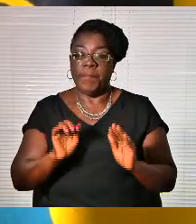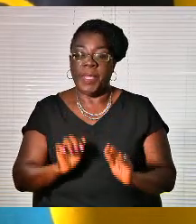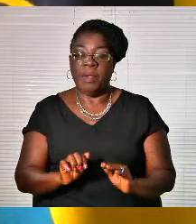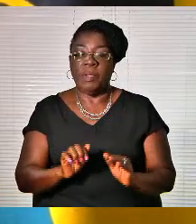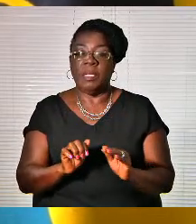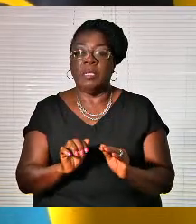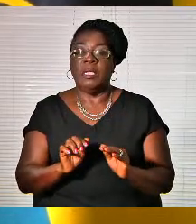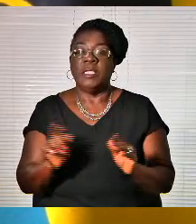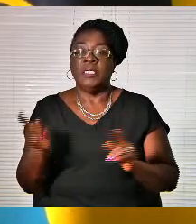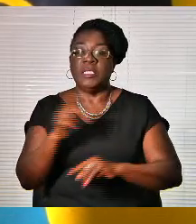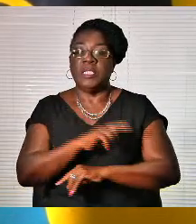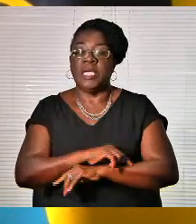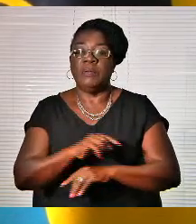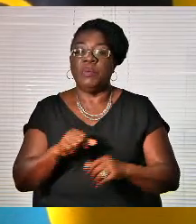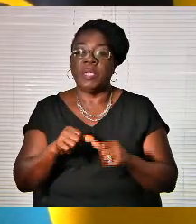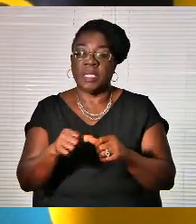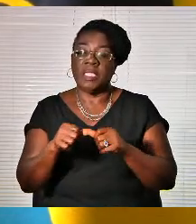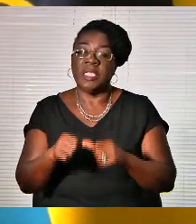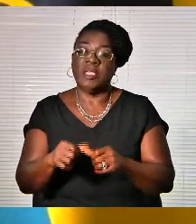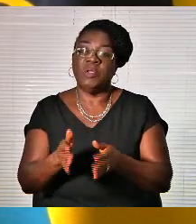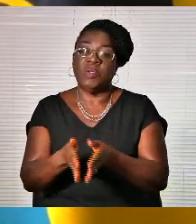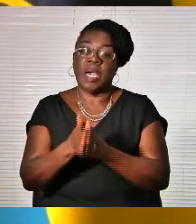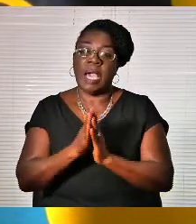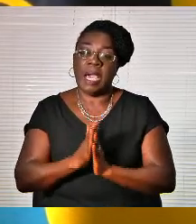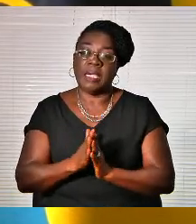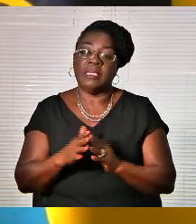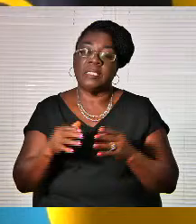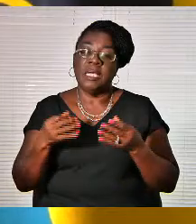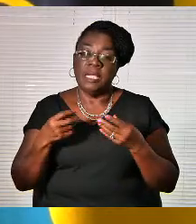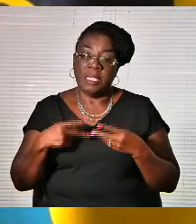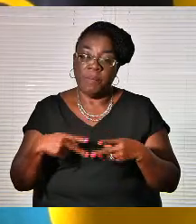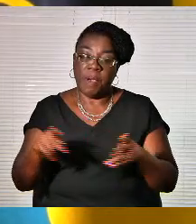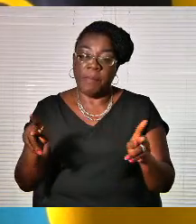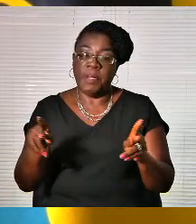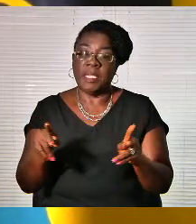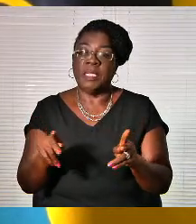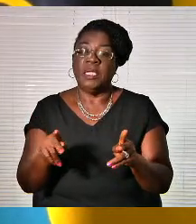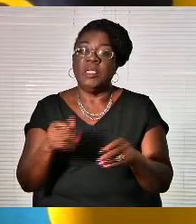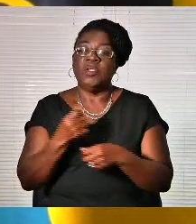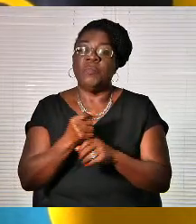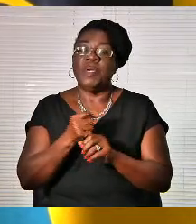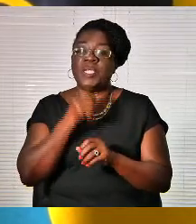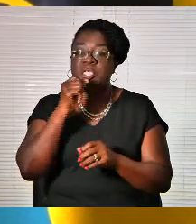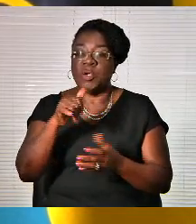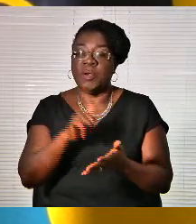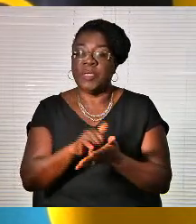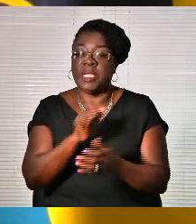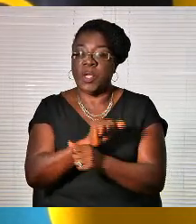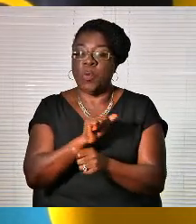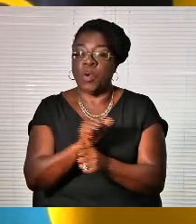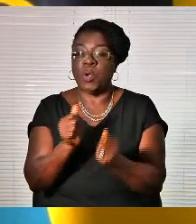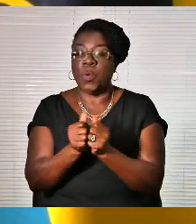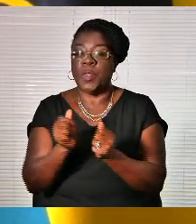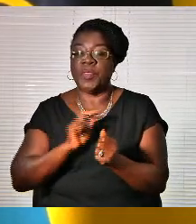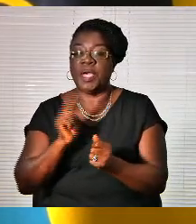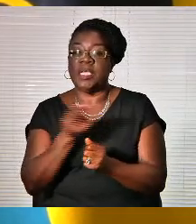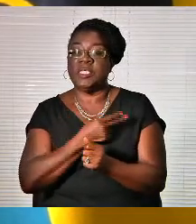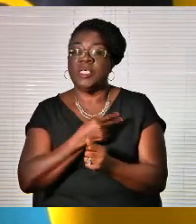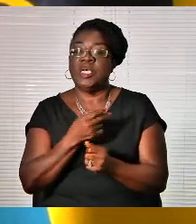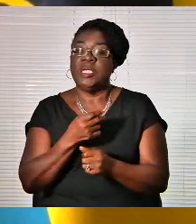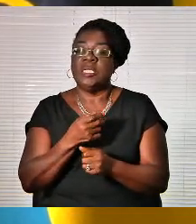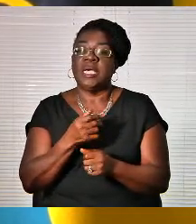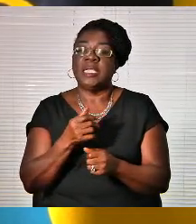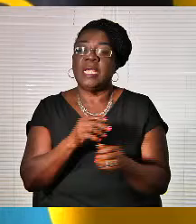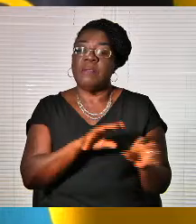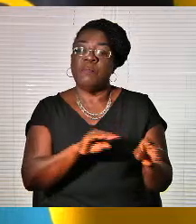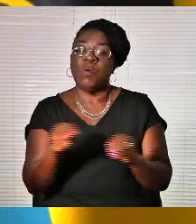COVID-19, we want to continue to impress upon the general public to ensure that they work with us to ensure that those bodies are